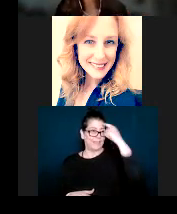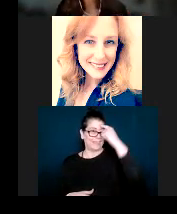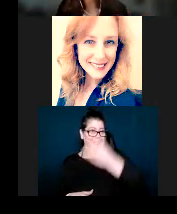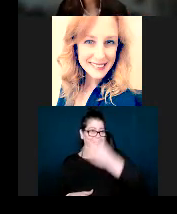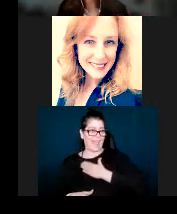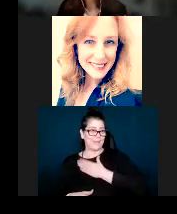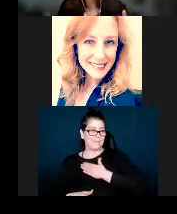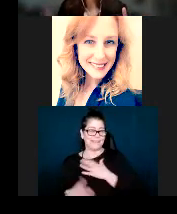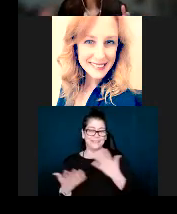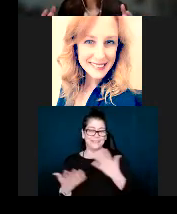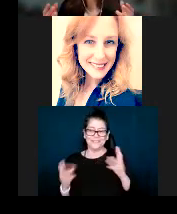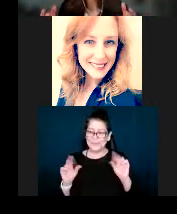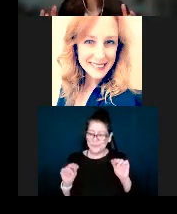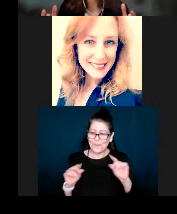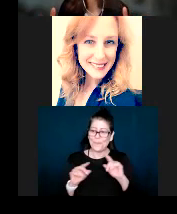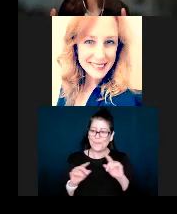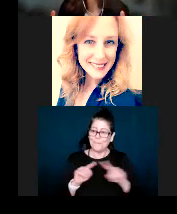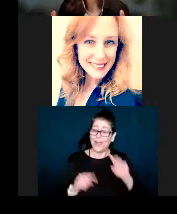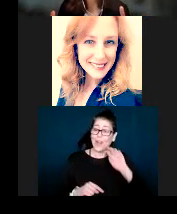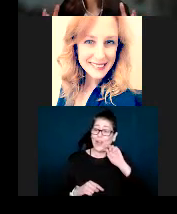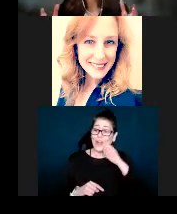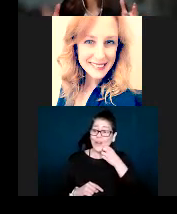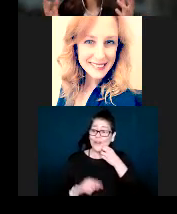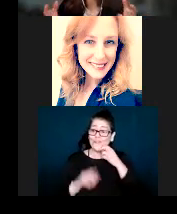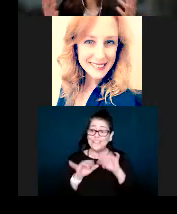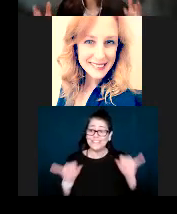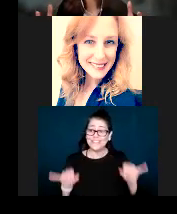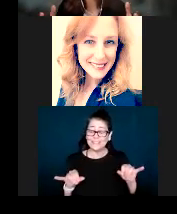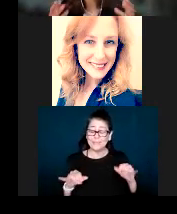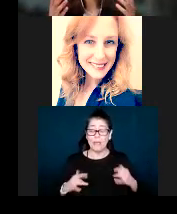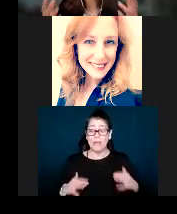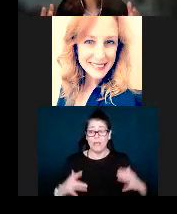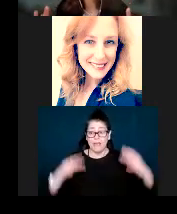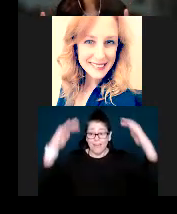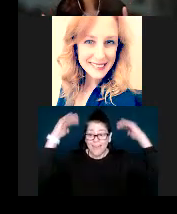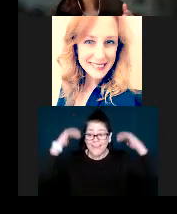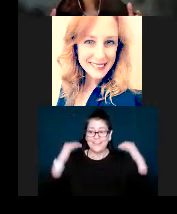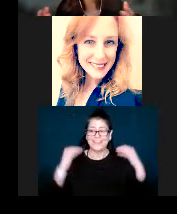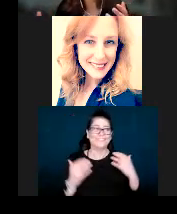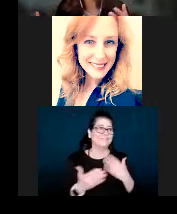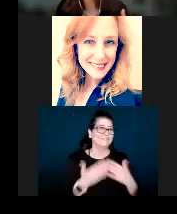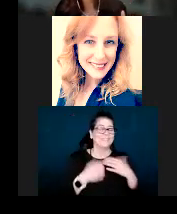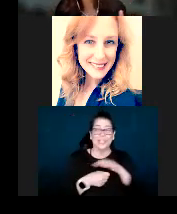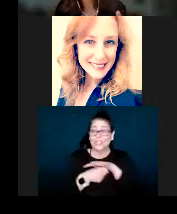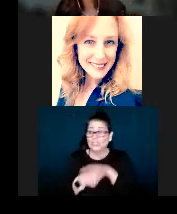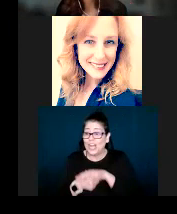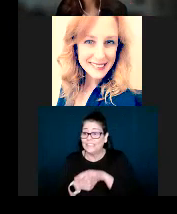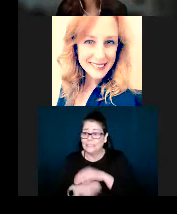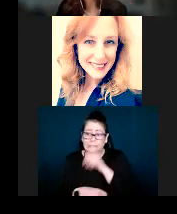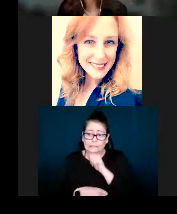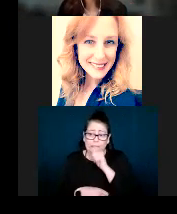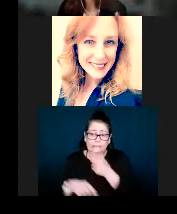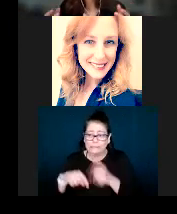nervous systems because of putting us in a state where this stress, where we're unable to cope by our normal means of